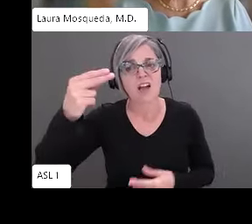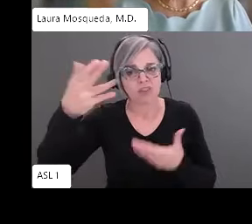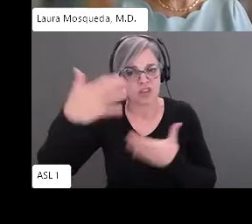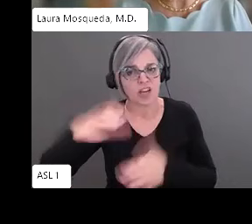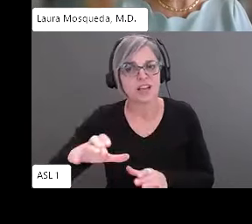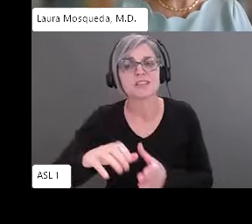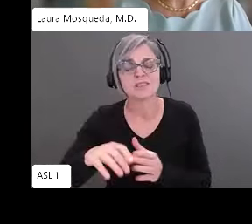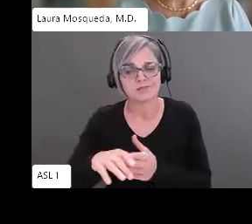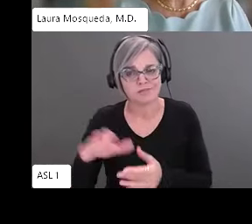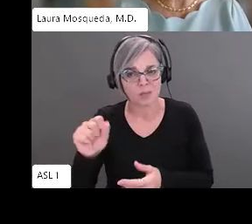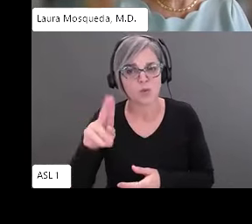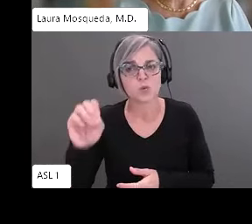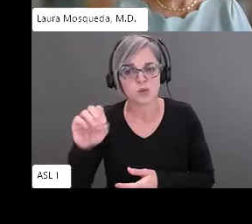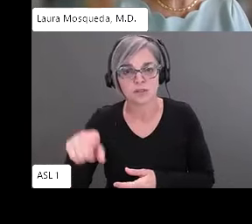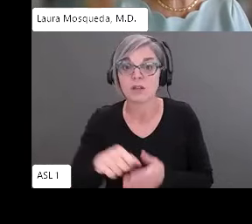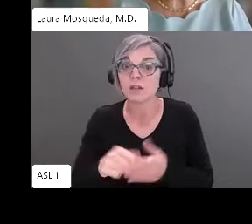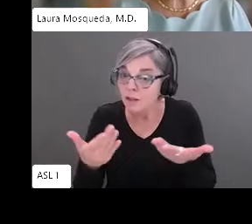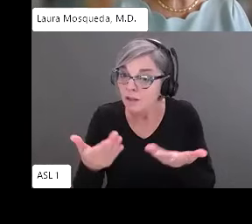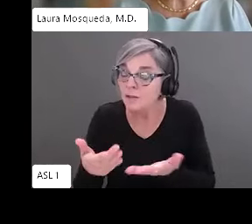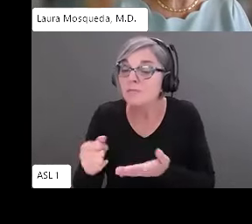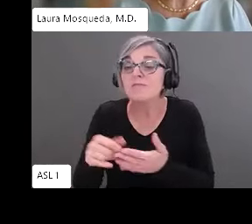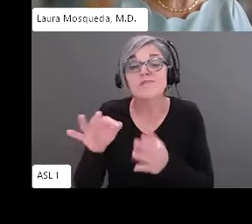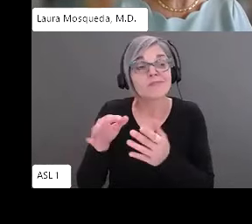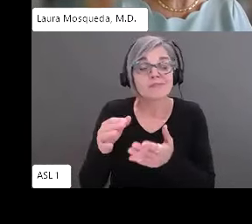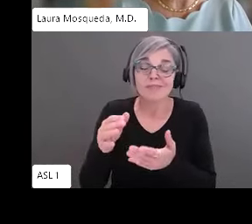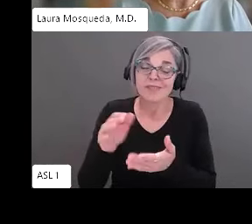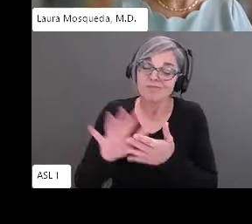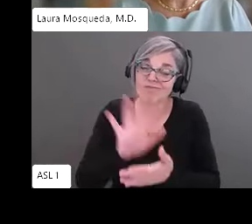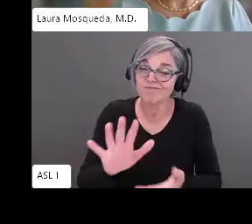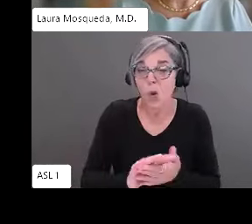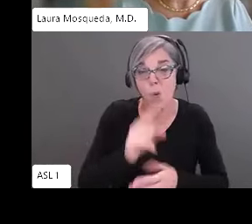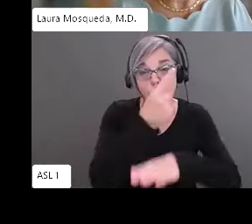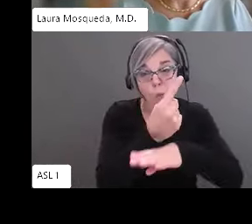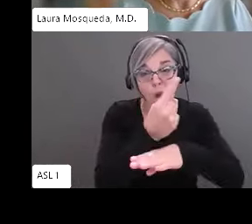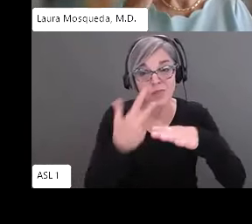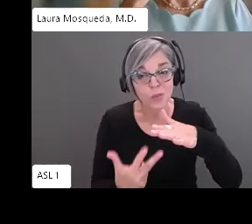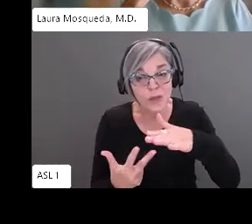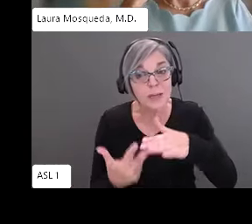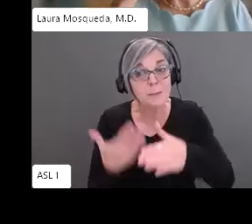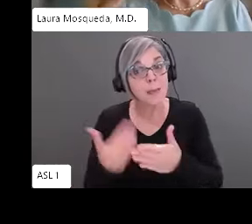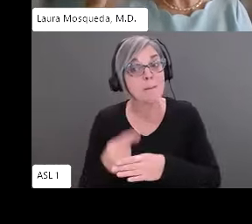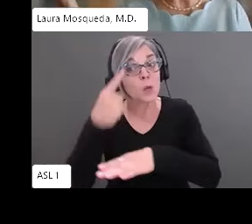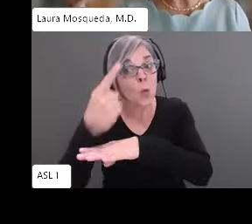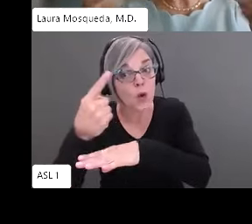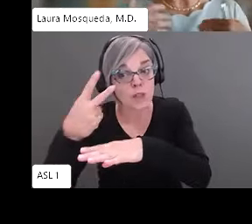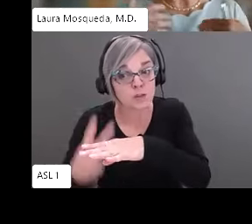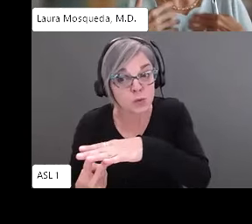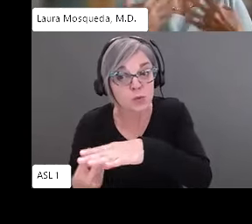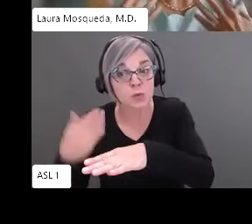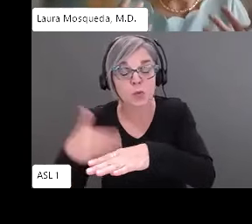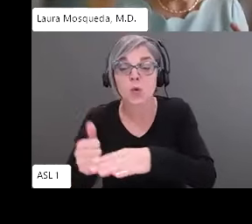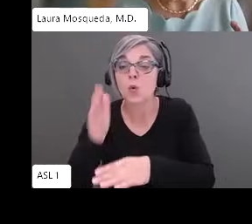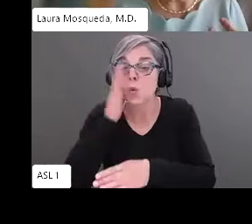high as 1 in 2 people with dementia will be abused or neglected at some point. But they may be unable to